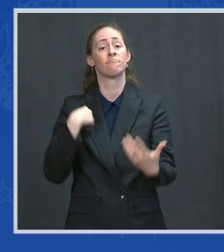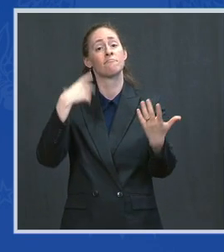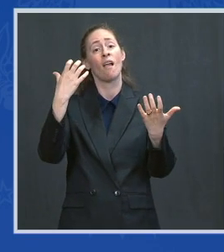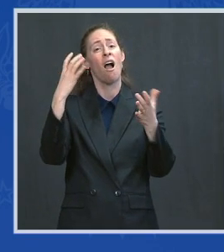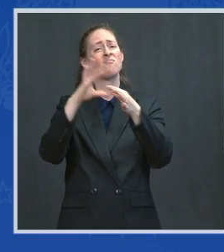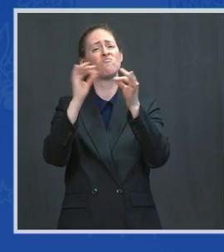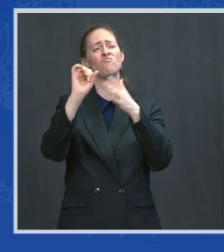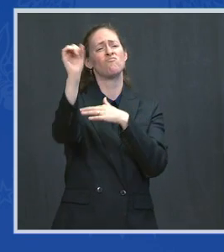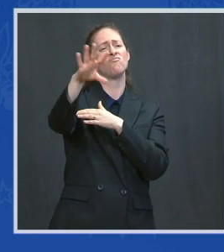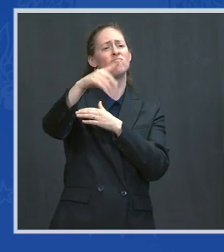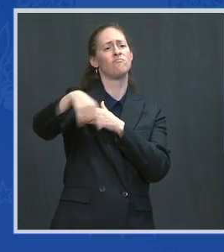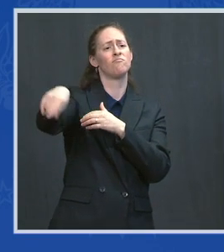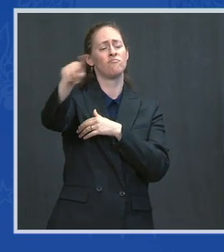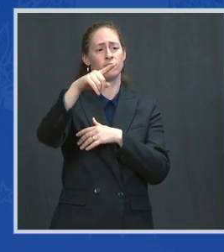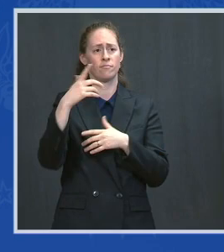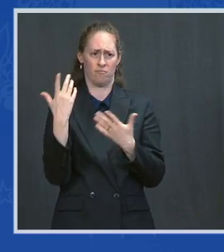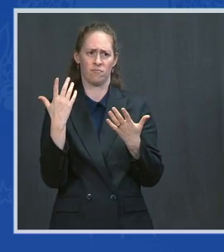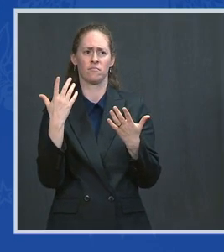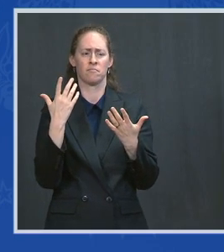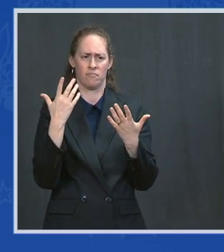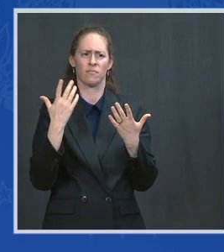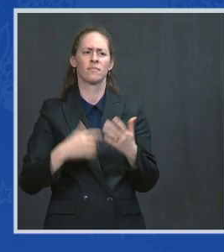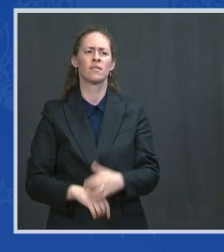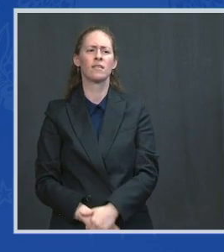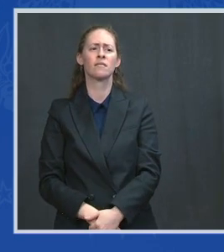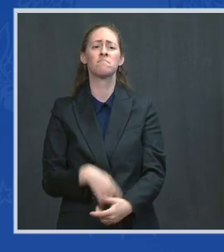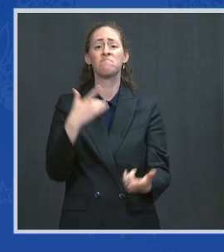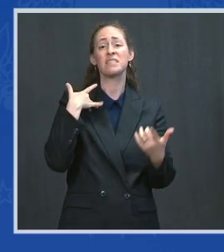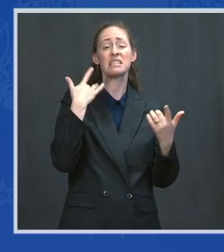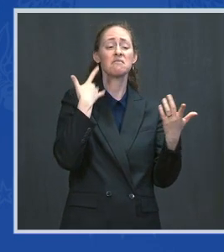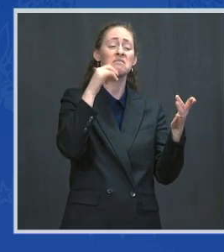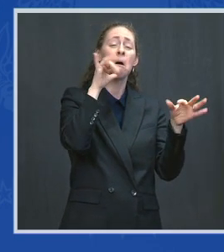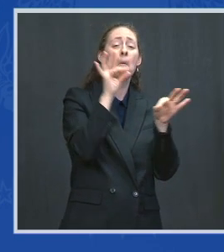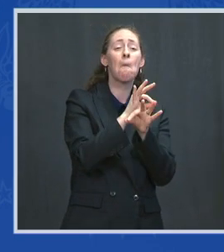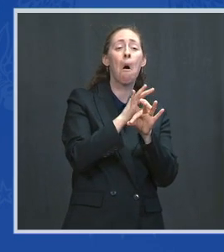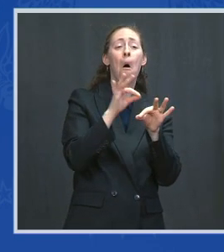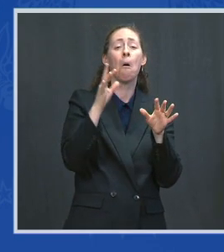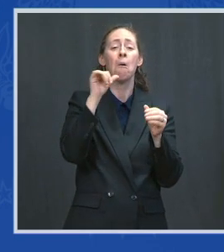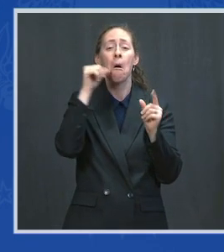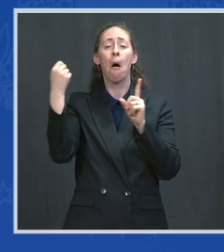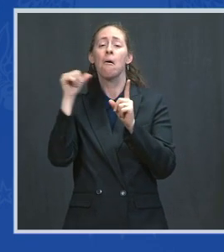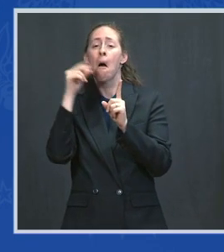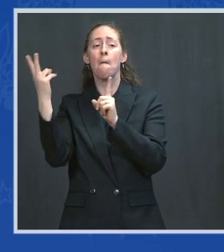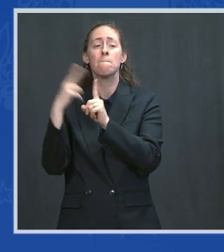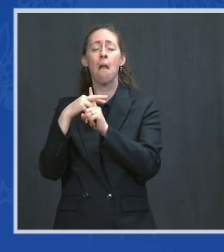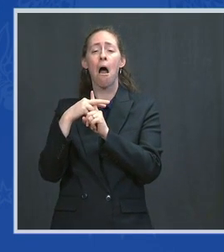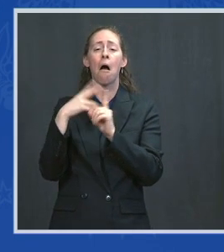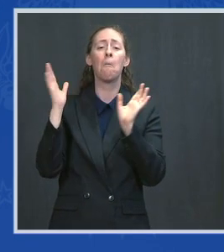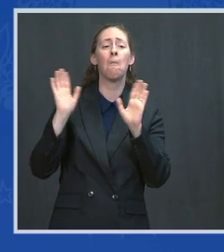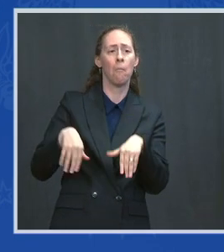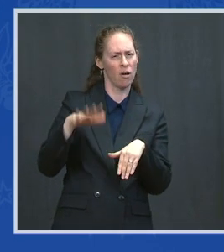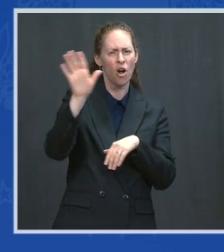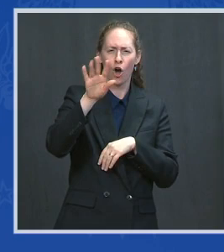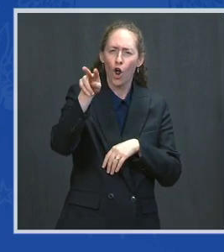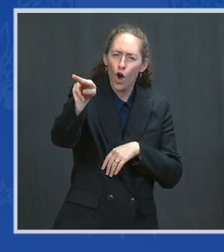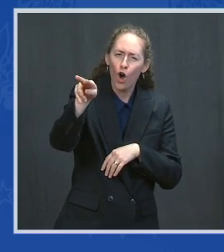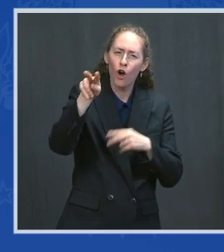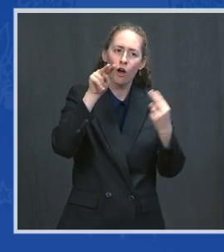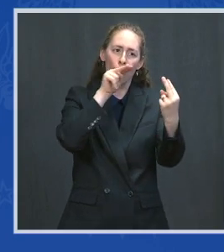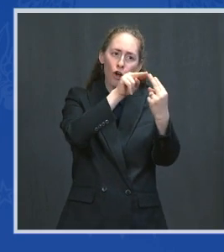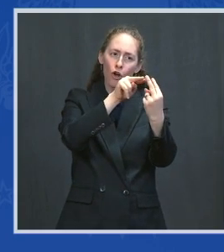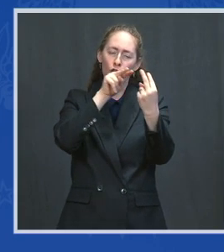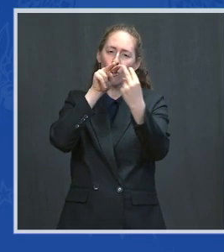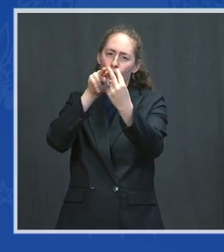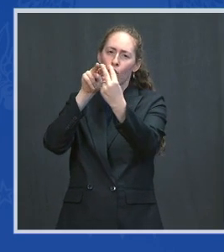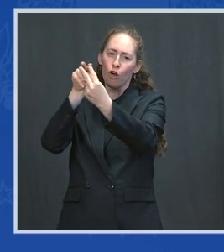this doesn't matter to them or this is not a problem, look around. Look in the mirror.